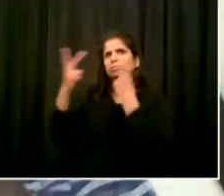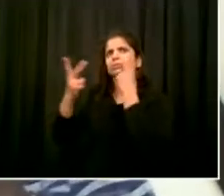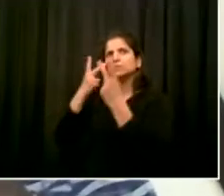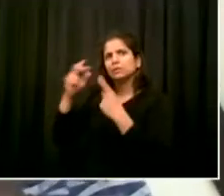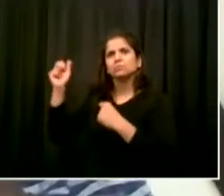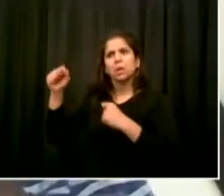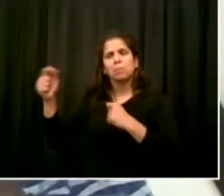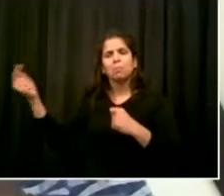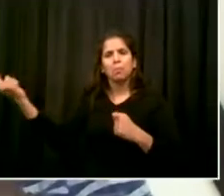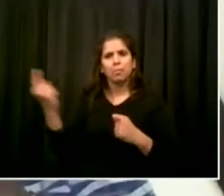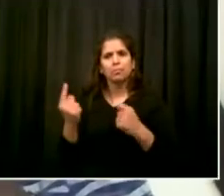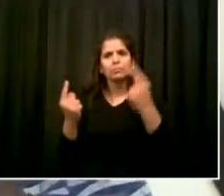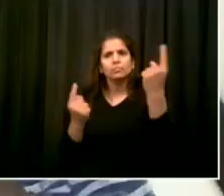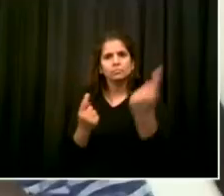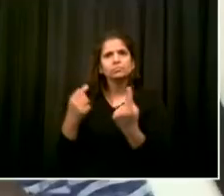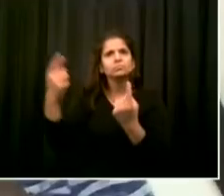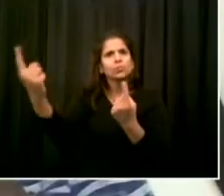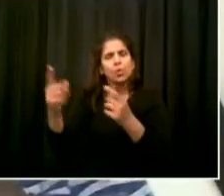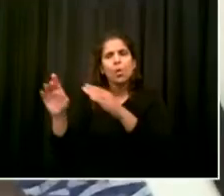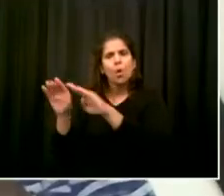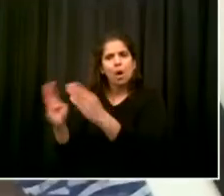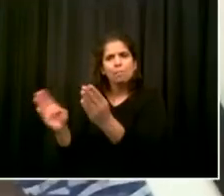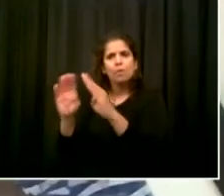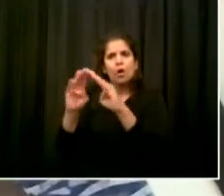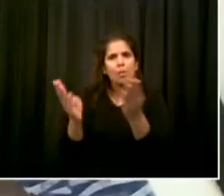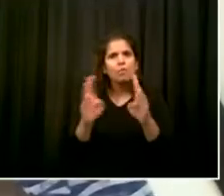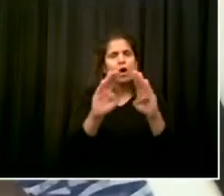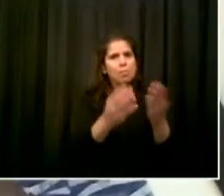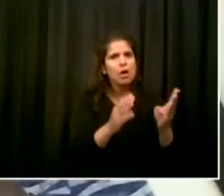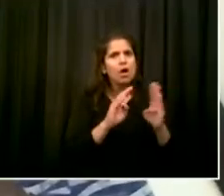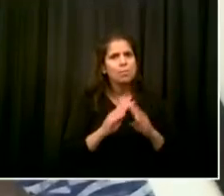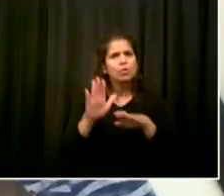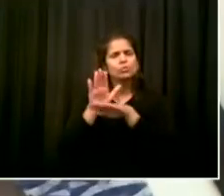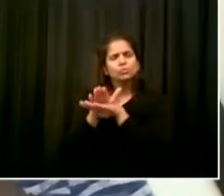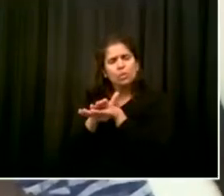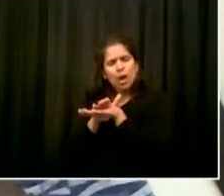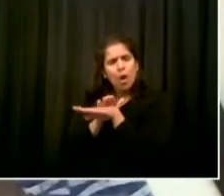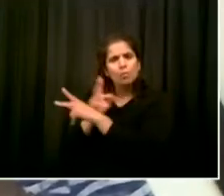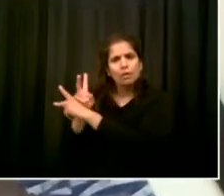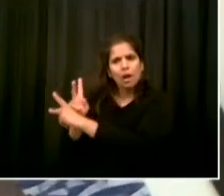kick in, but as the mayor said, we're only a few days in, and we're going to